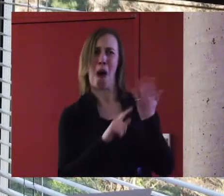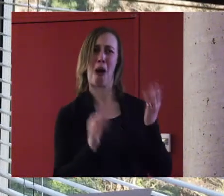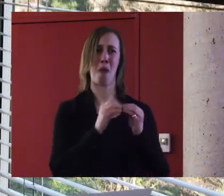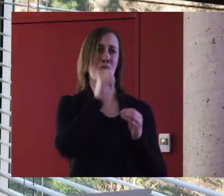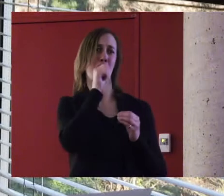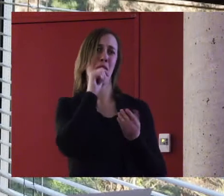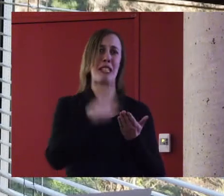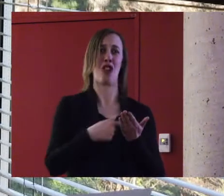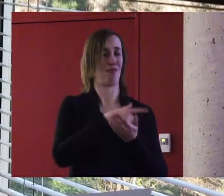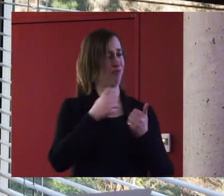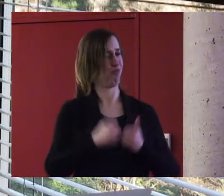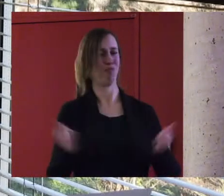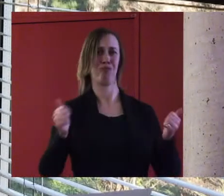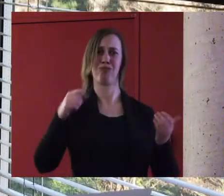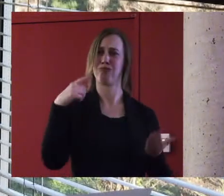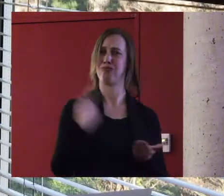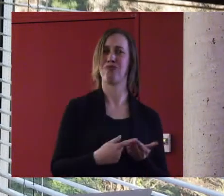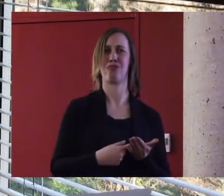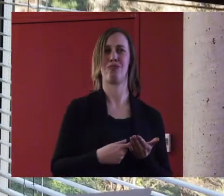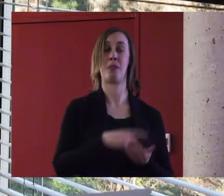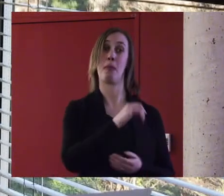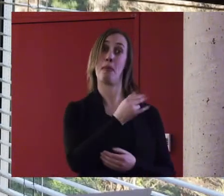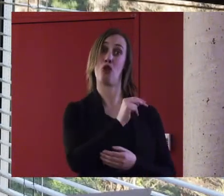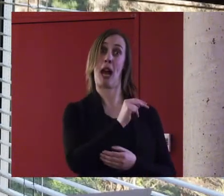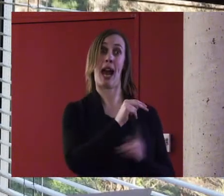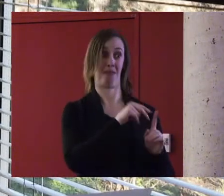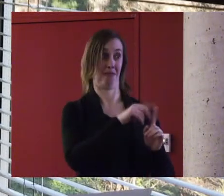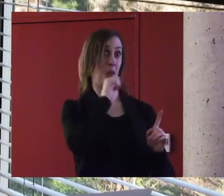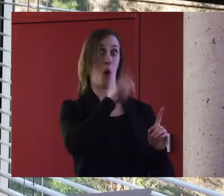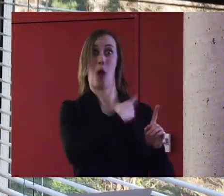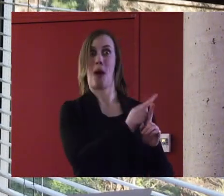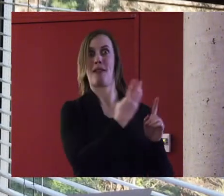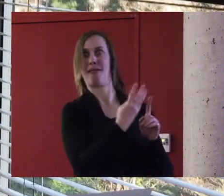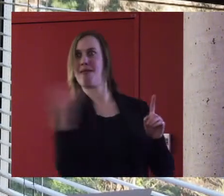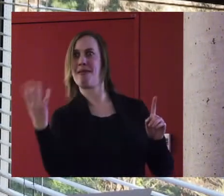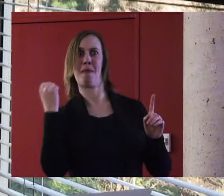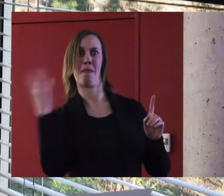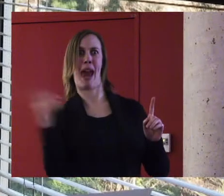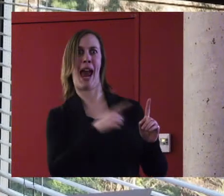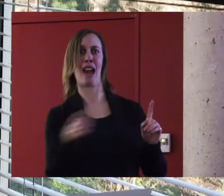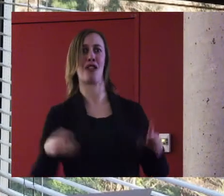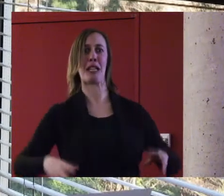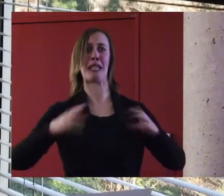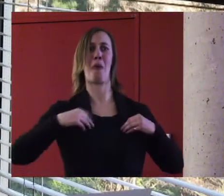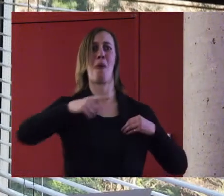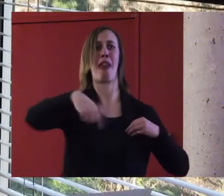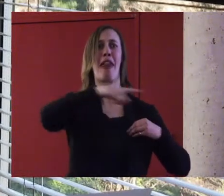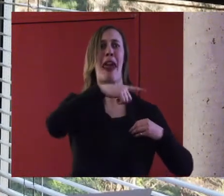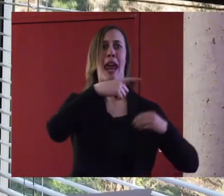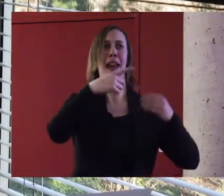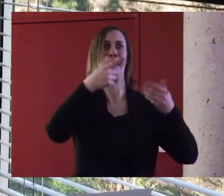others like her, have learned to accept what we have been dealt, to